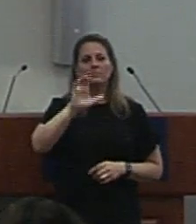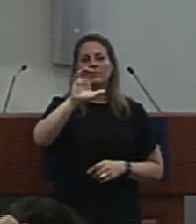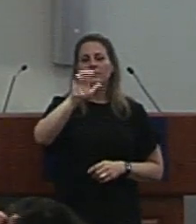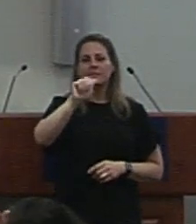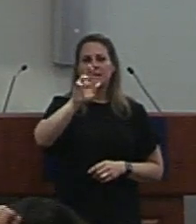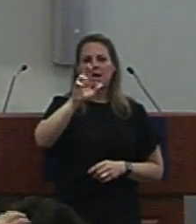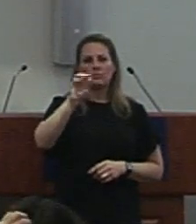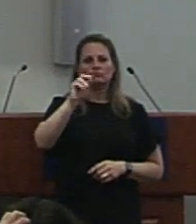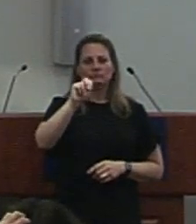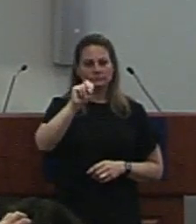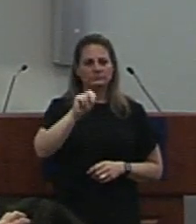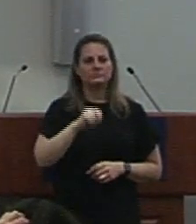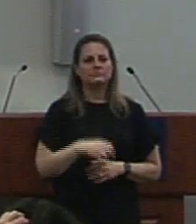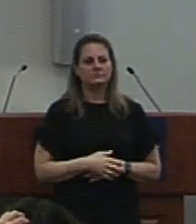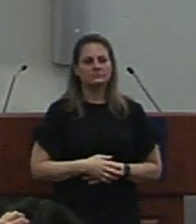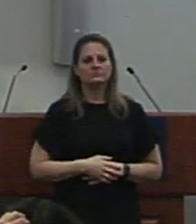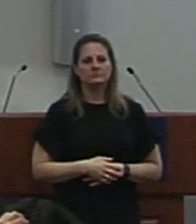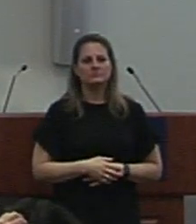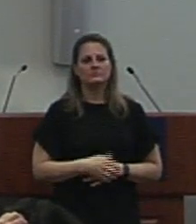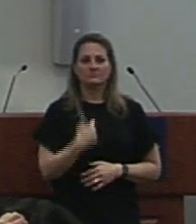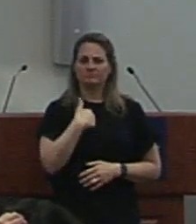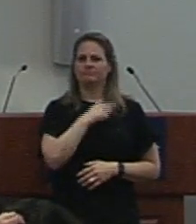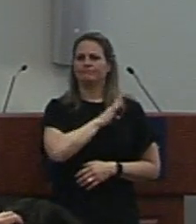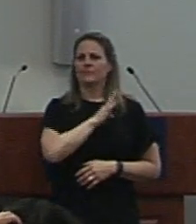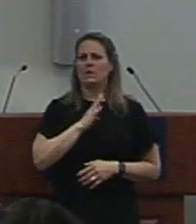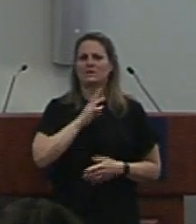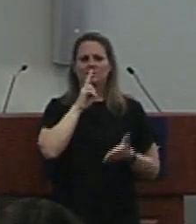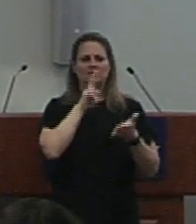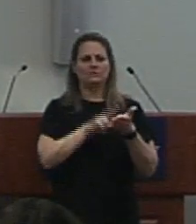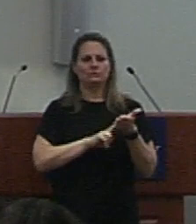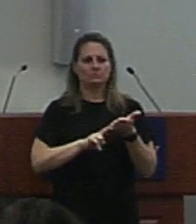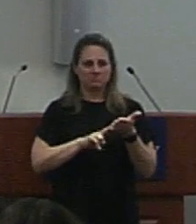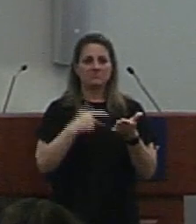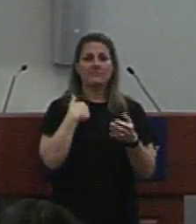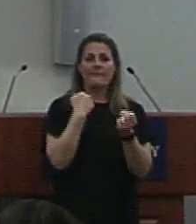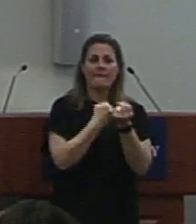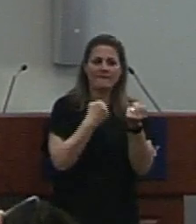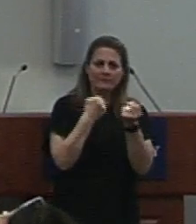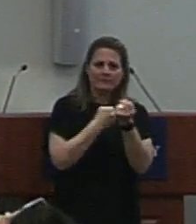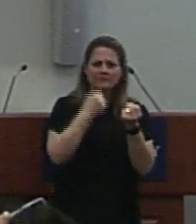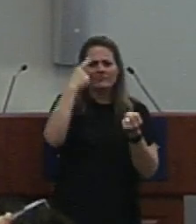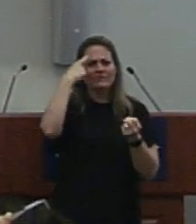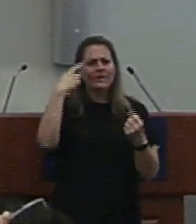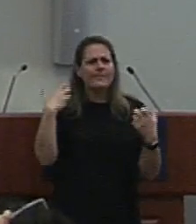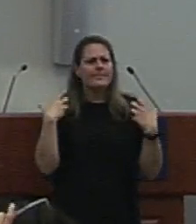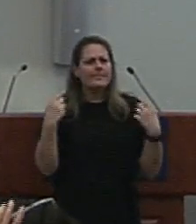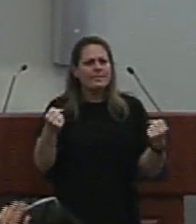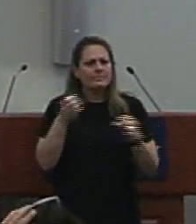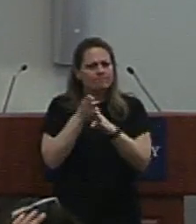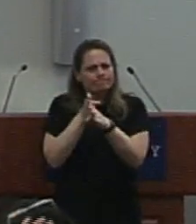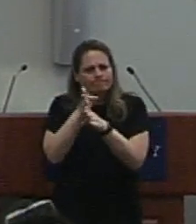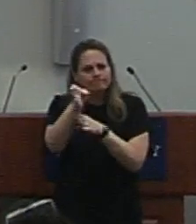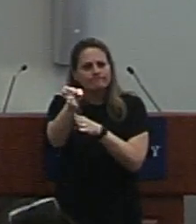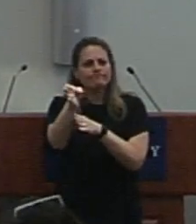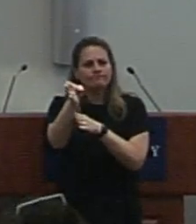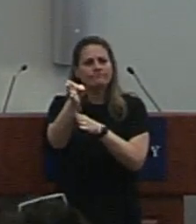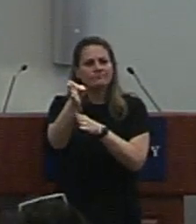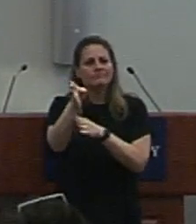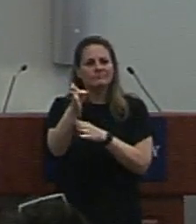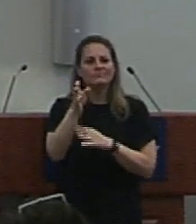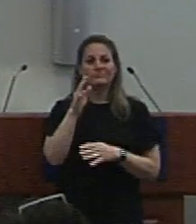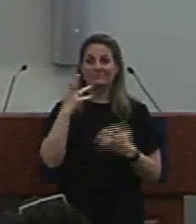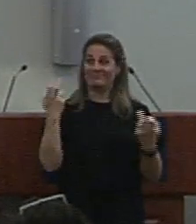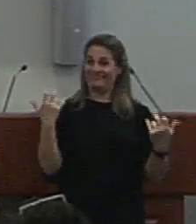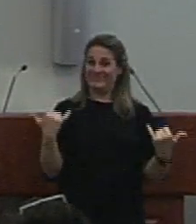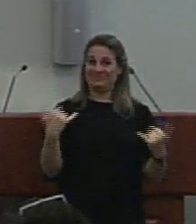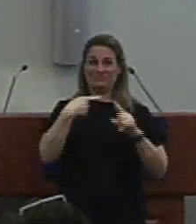Illness Awareness Month of May. My line is always open to whoever needs help with anything as an advocate.